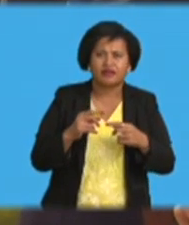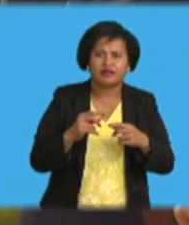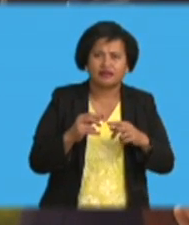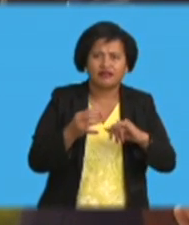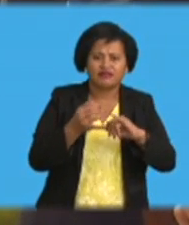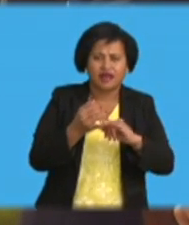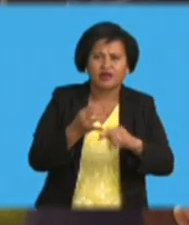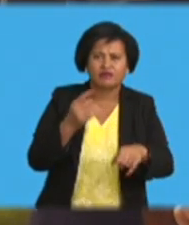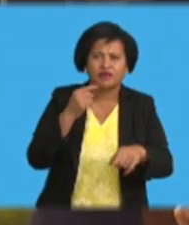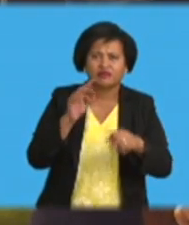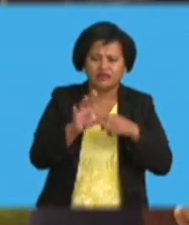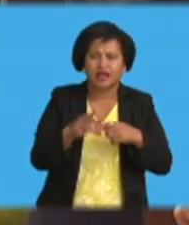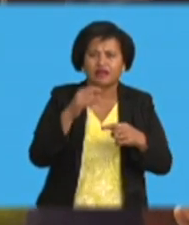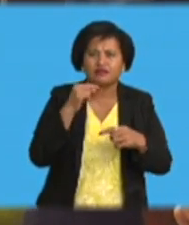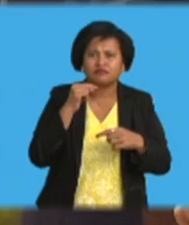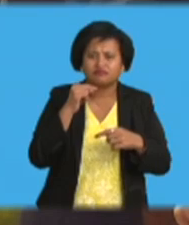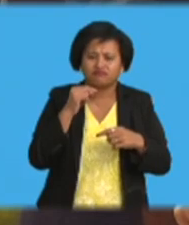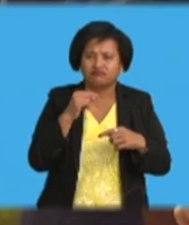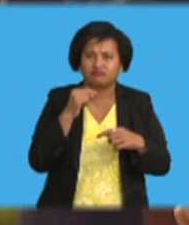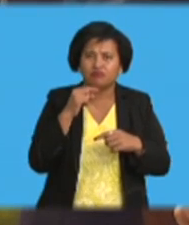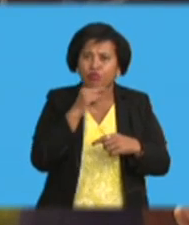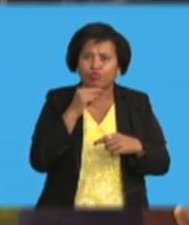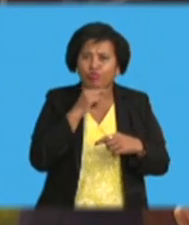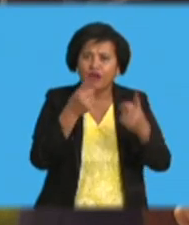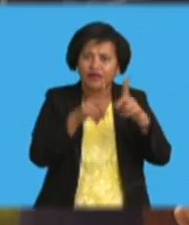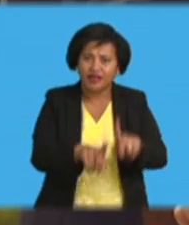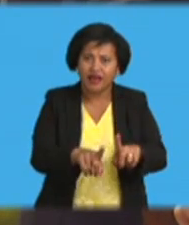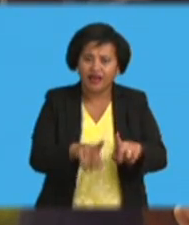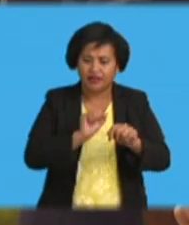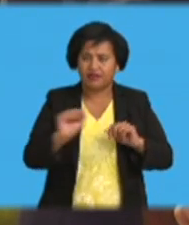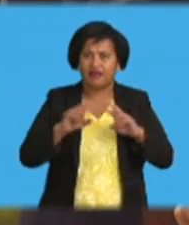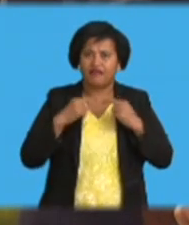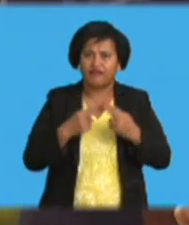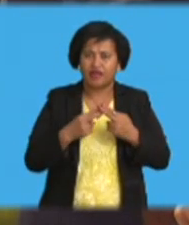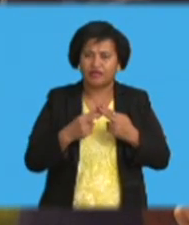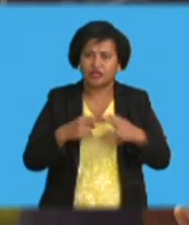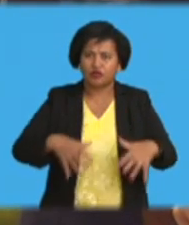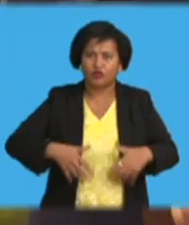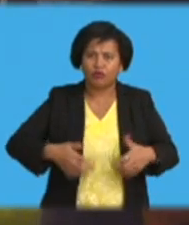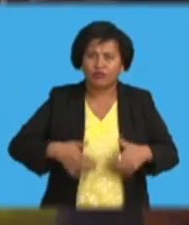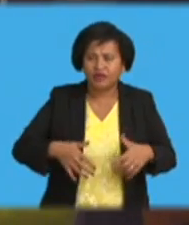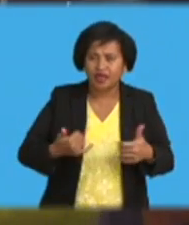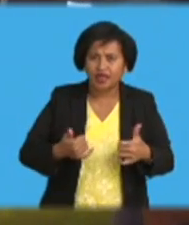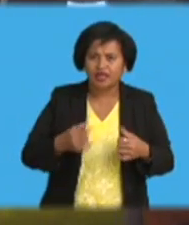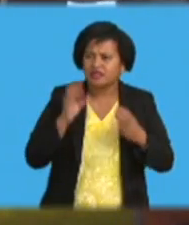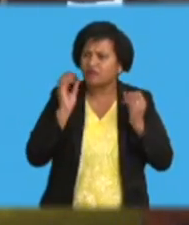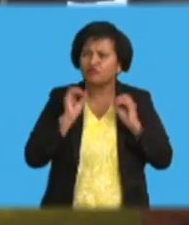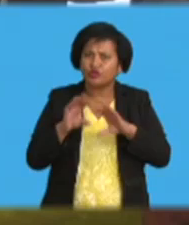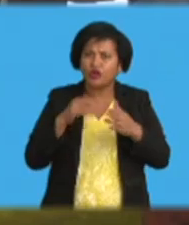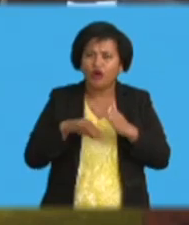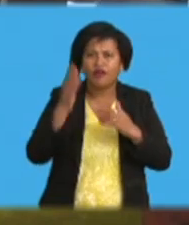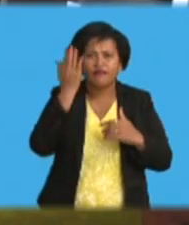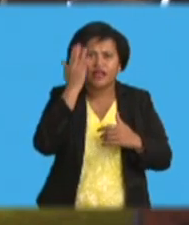postings on social media on the death of their son. The incident stemmed from a Facebook post last week where certain individuals posted